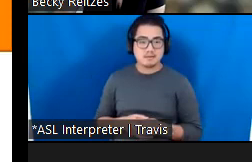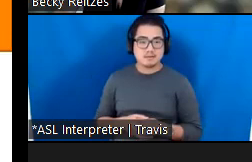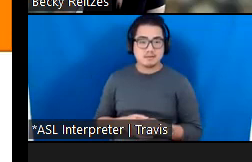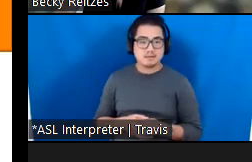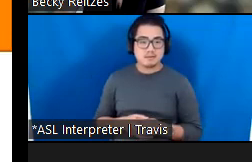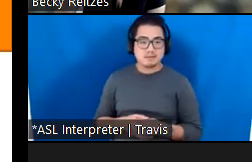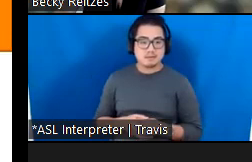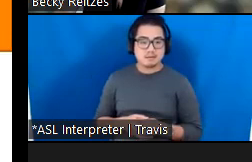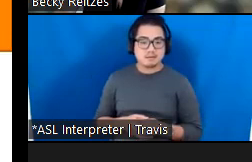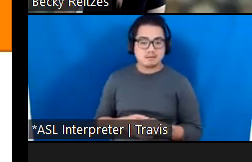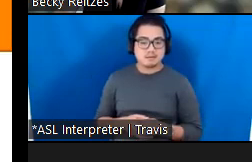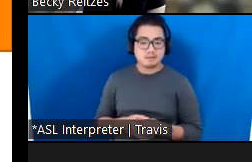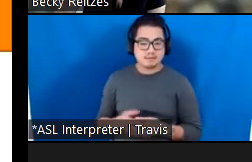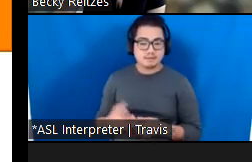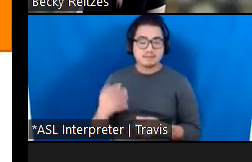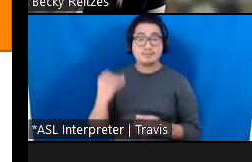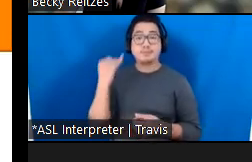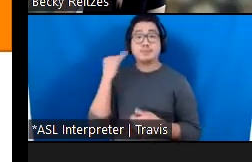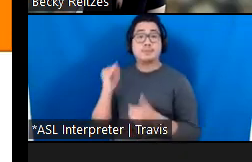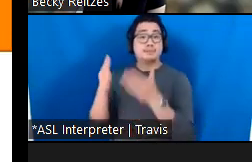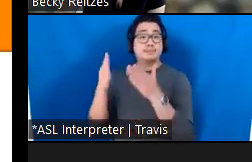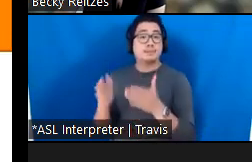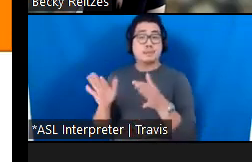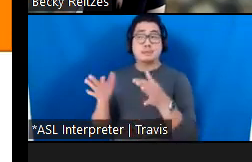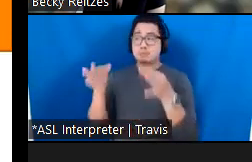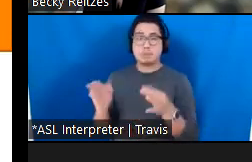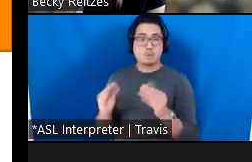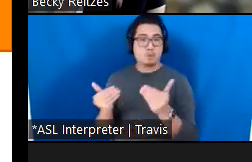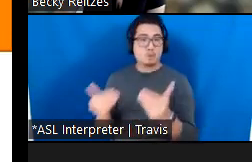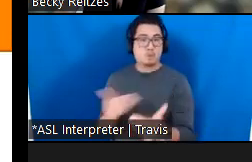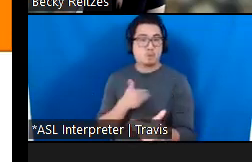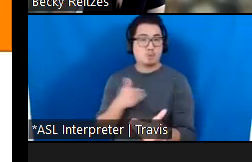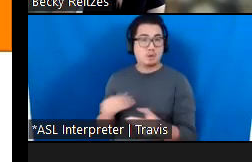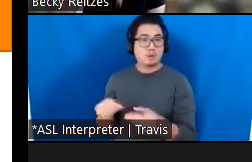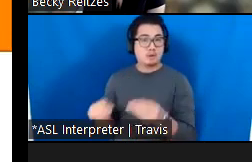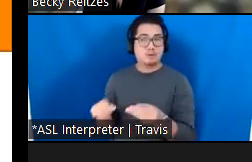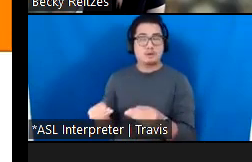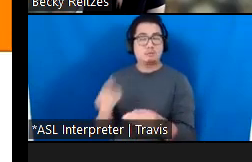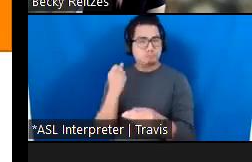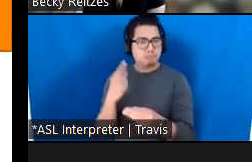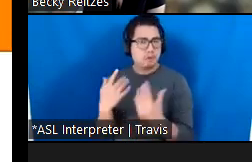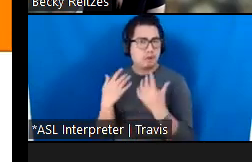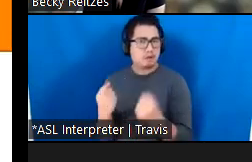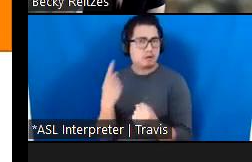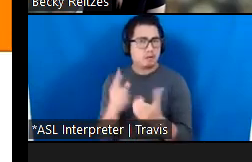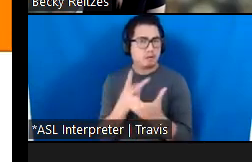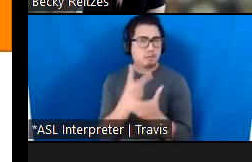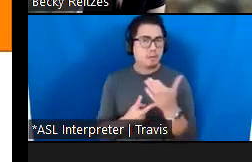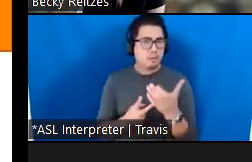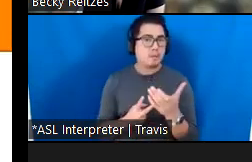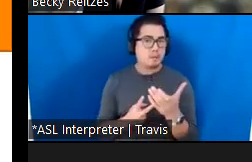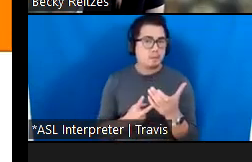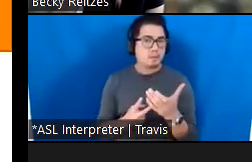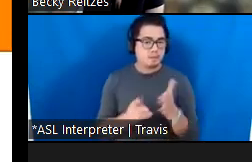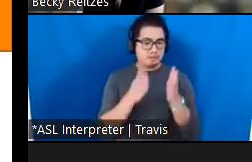choosing to breast or chest feed, which is super healthy for both the